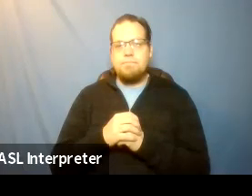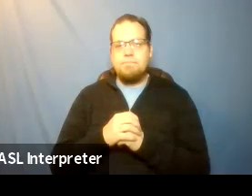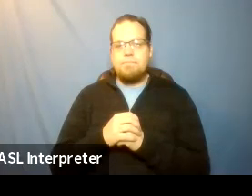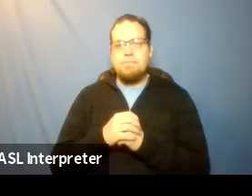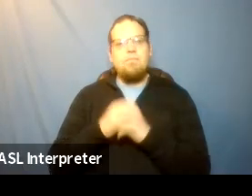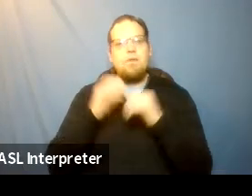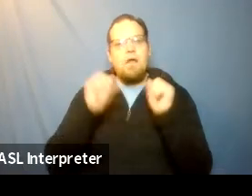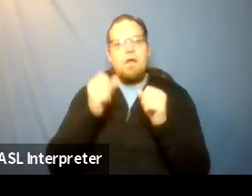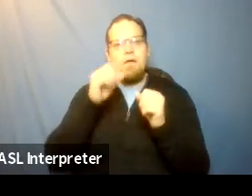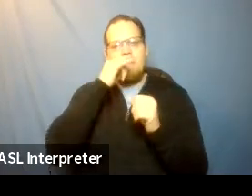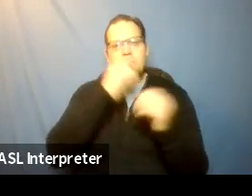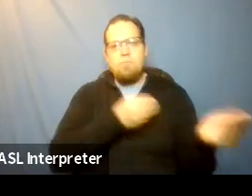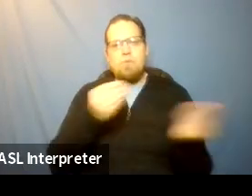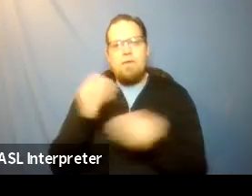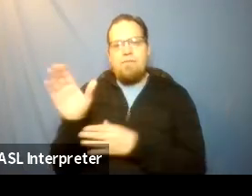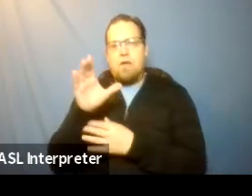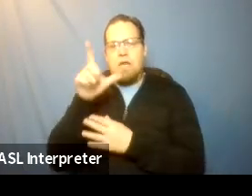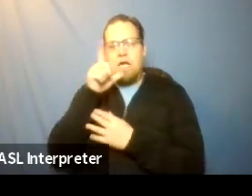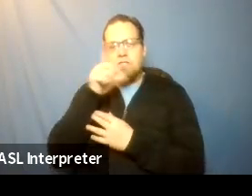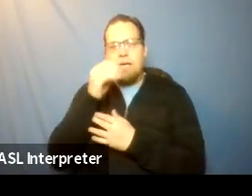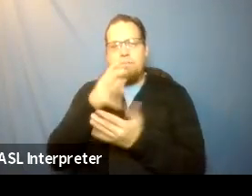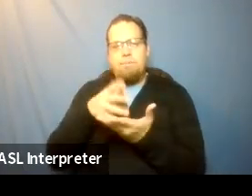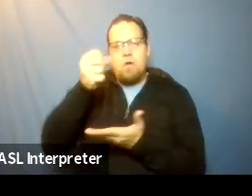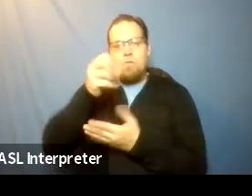Can kids bring their own lunches and bottled water?